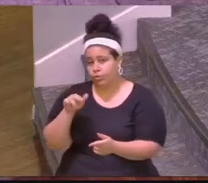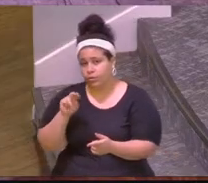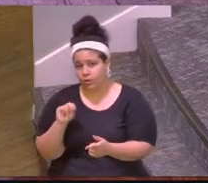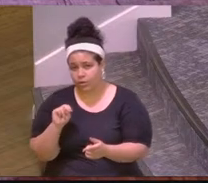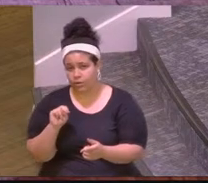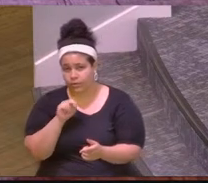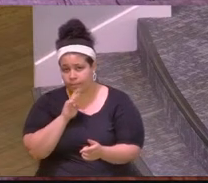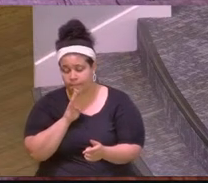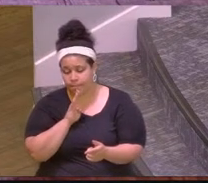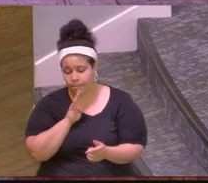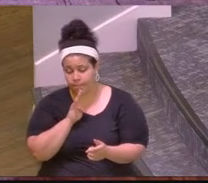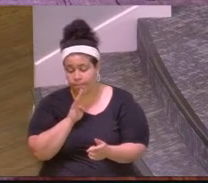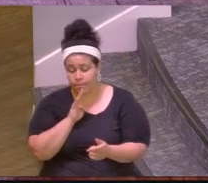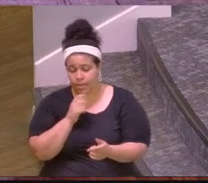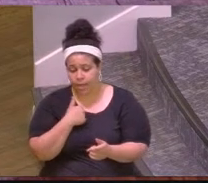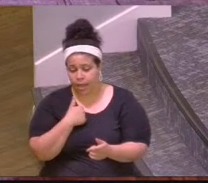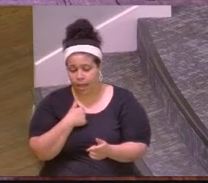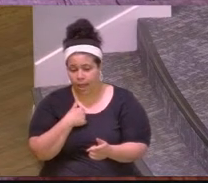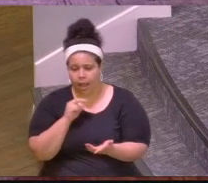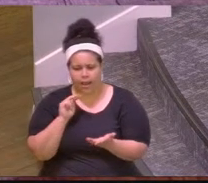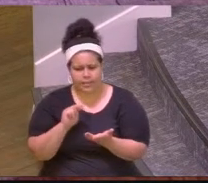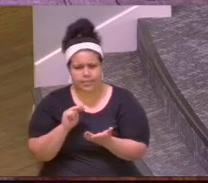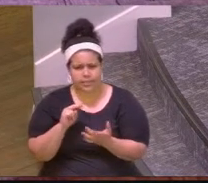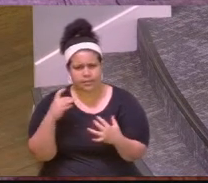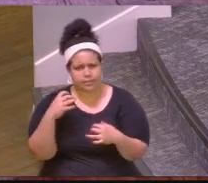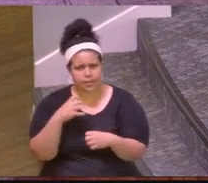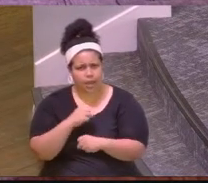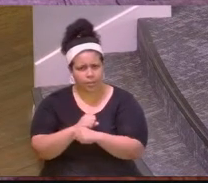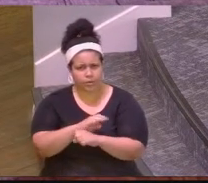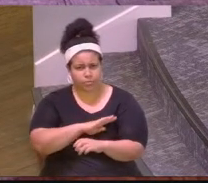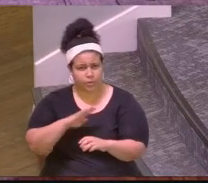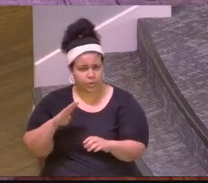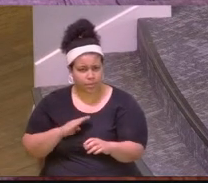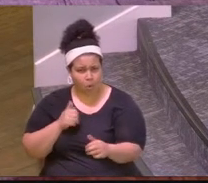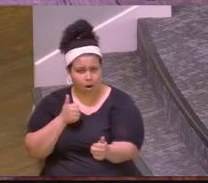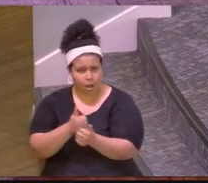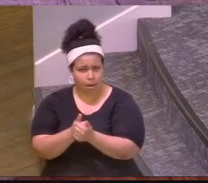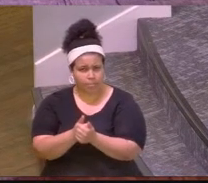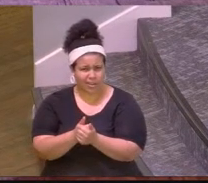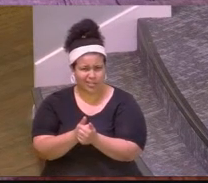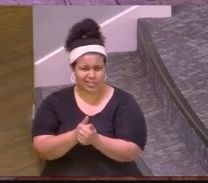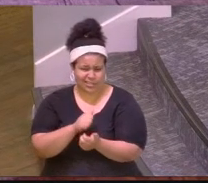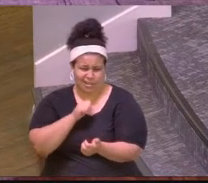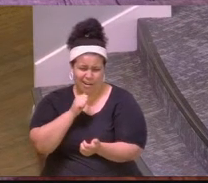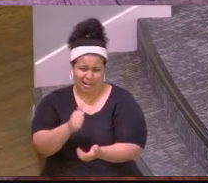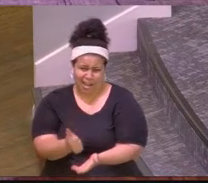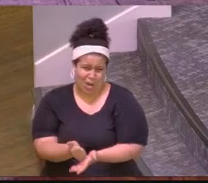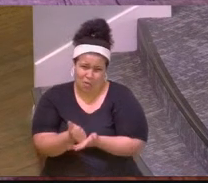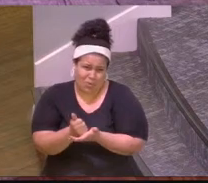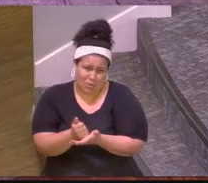the summaries in the board updates are not at all helpful, to be quite honest.